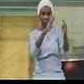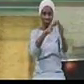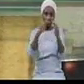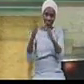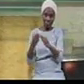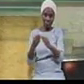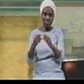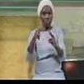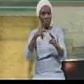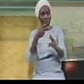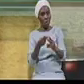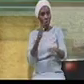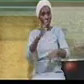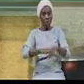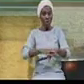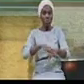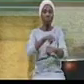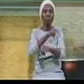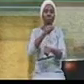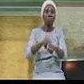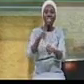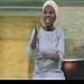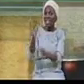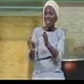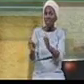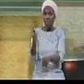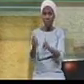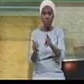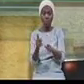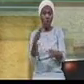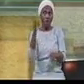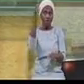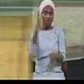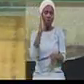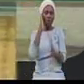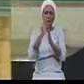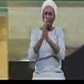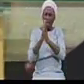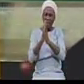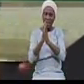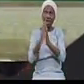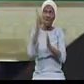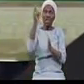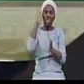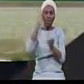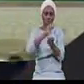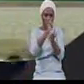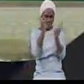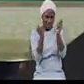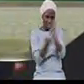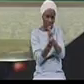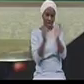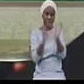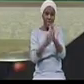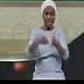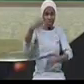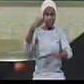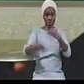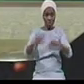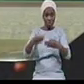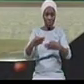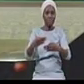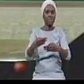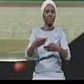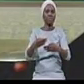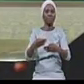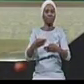nation, if the people of God will seek the face of the Lord, he will turn that judgment around.